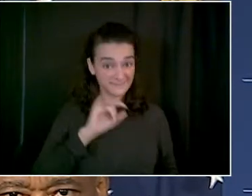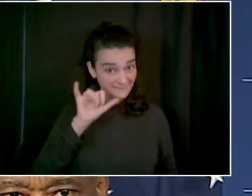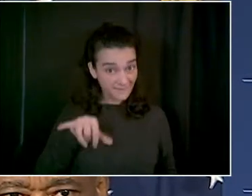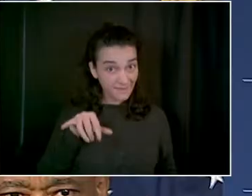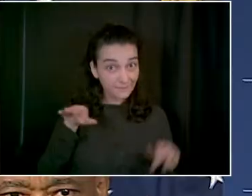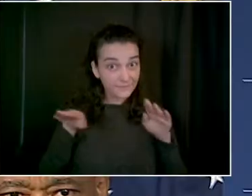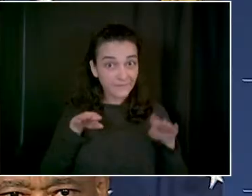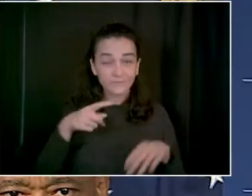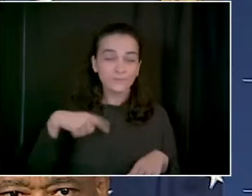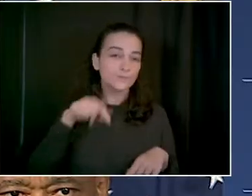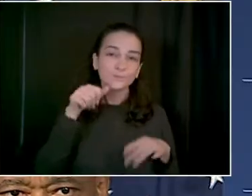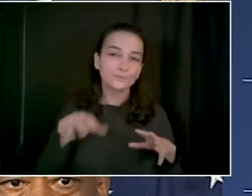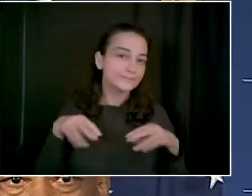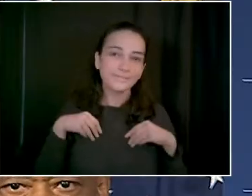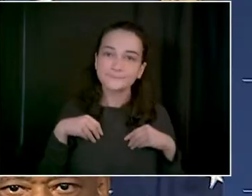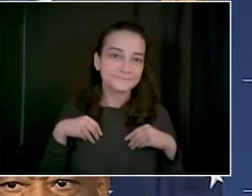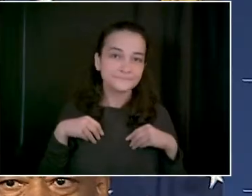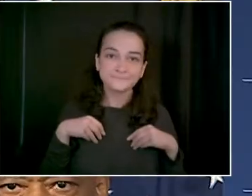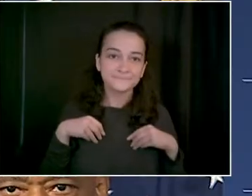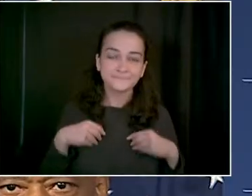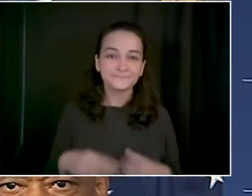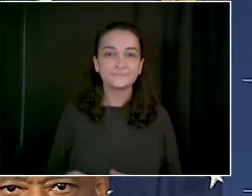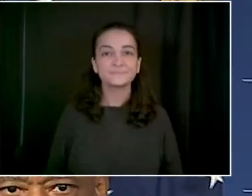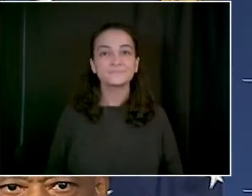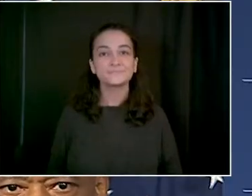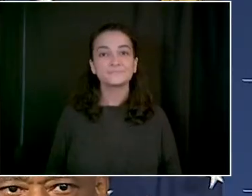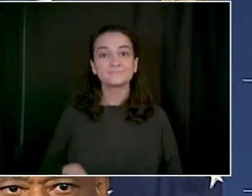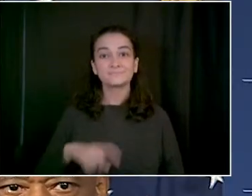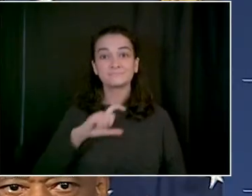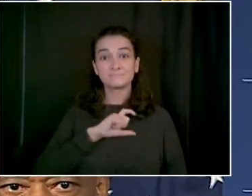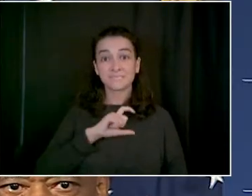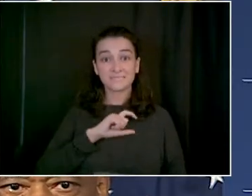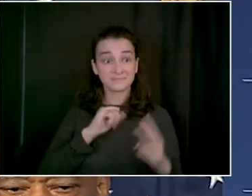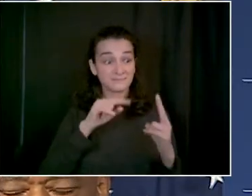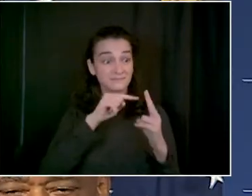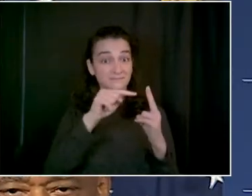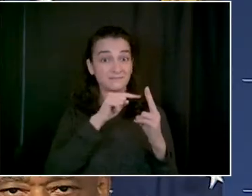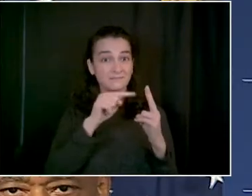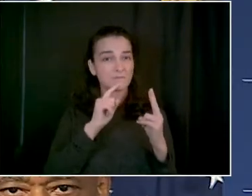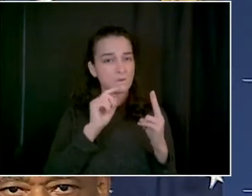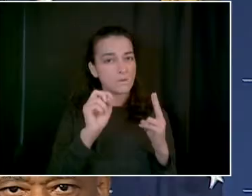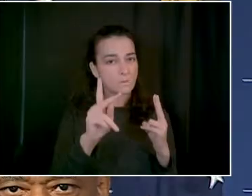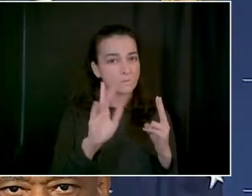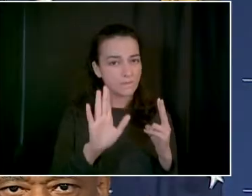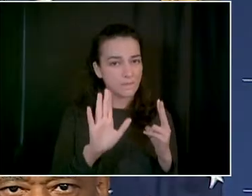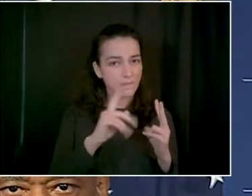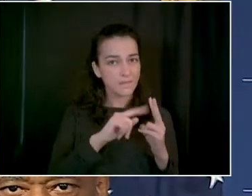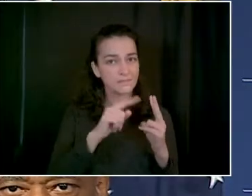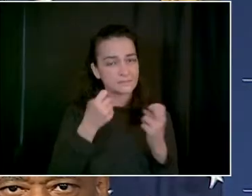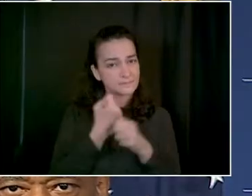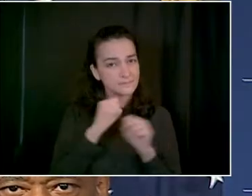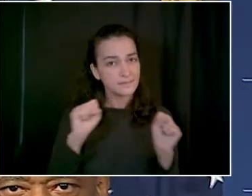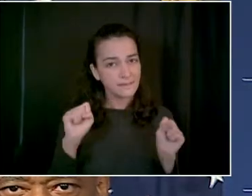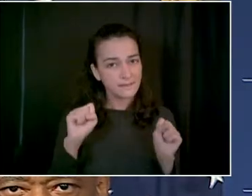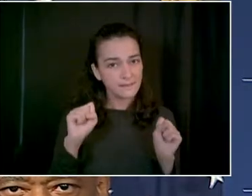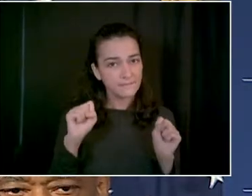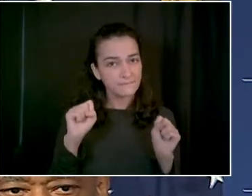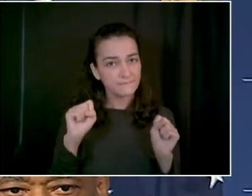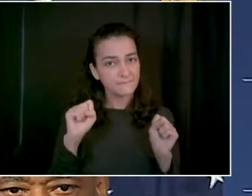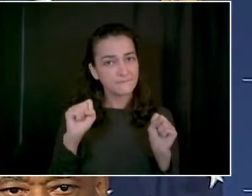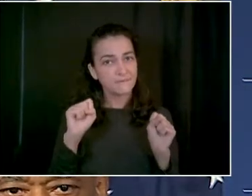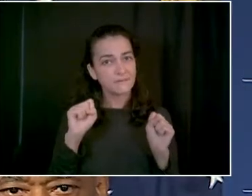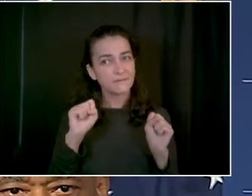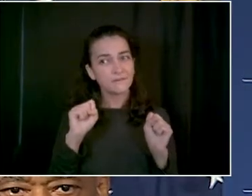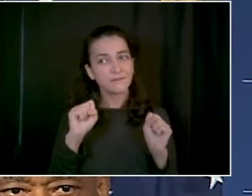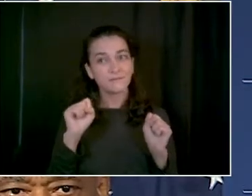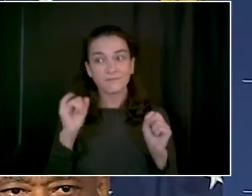investigation that followed was fast, focused, and effective. Our detectives got right to work and within hours